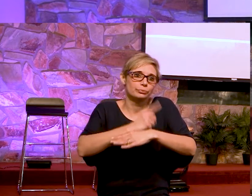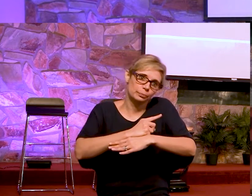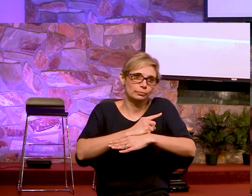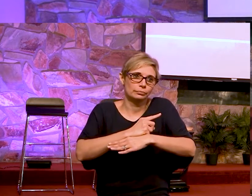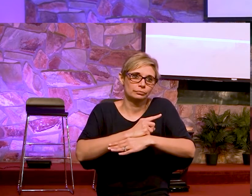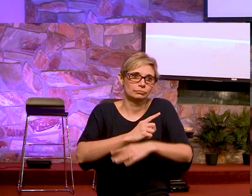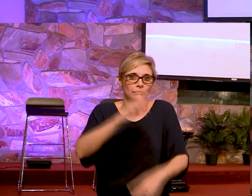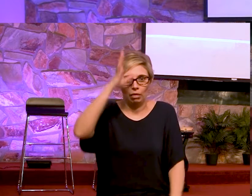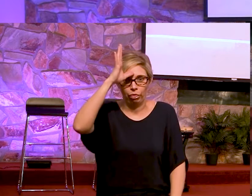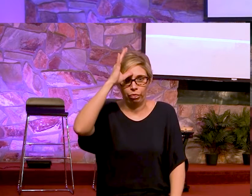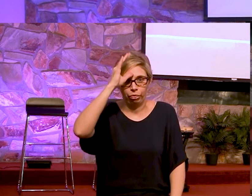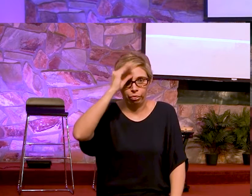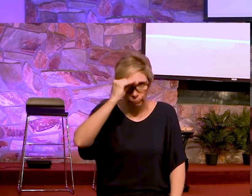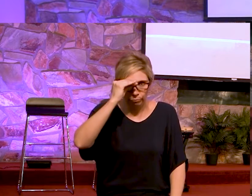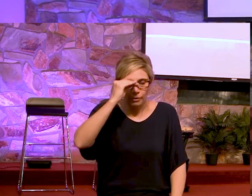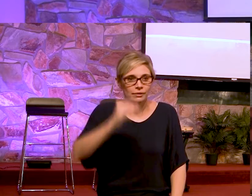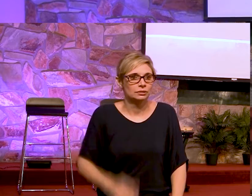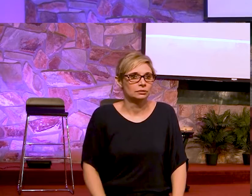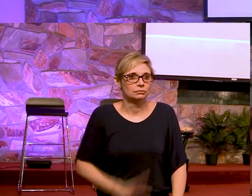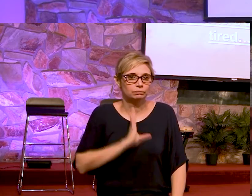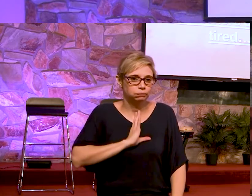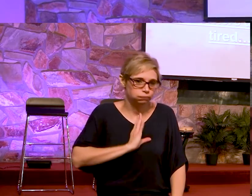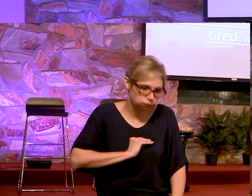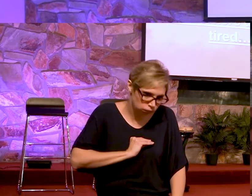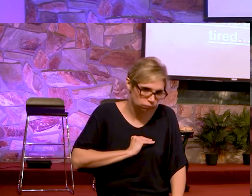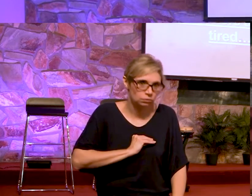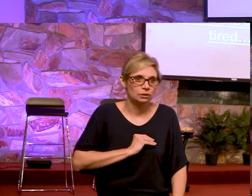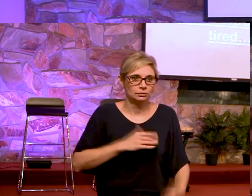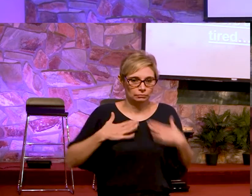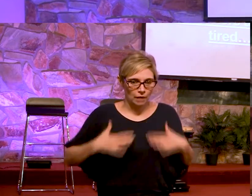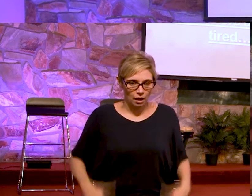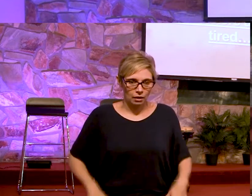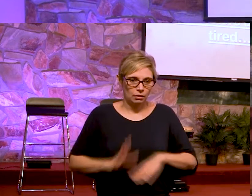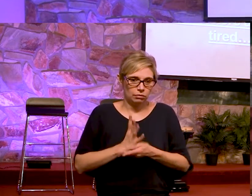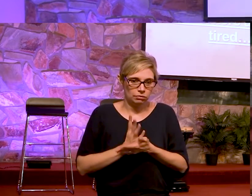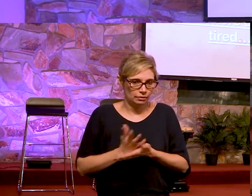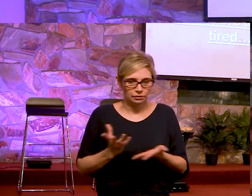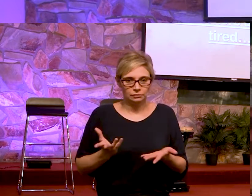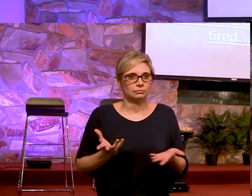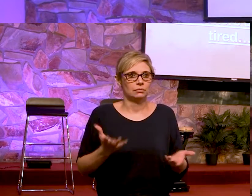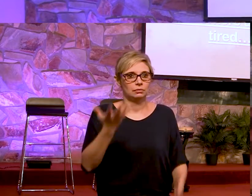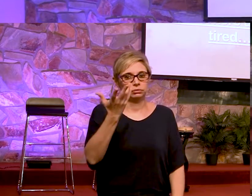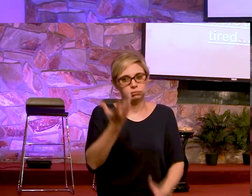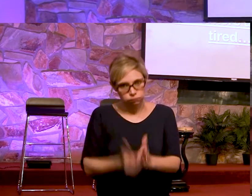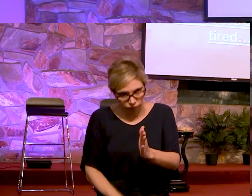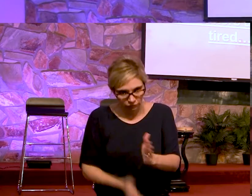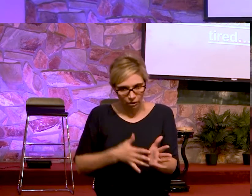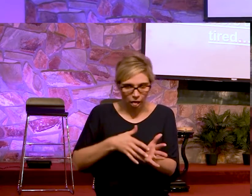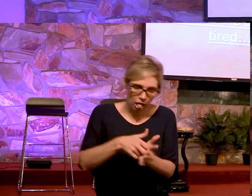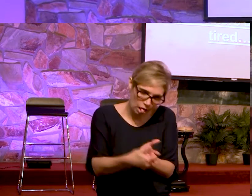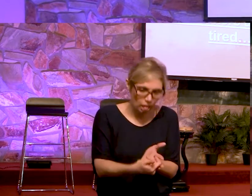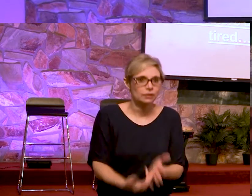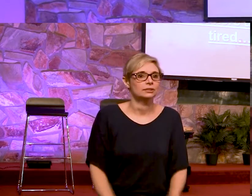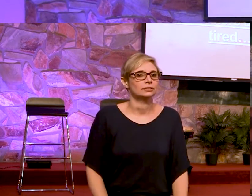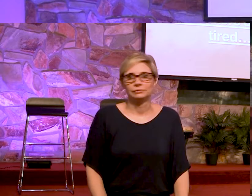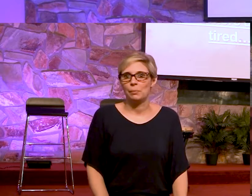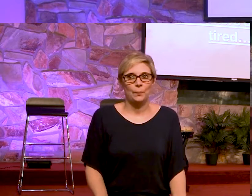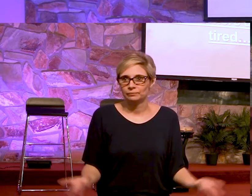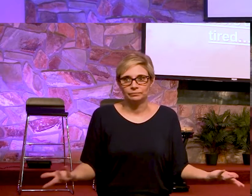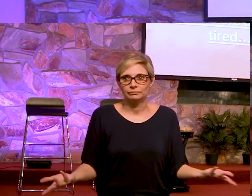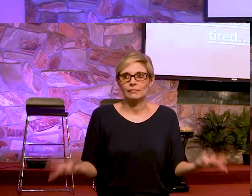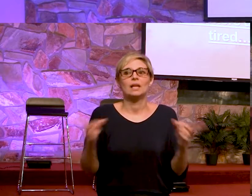You want to give up. Look at verse 10. Then the people of Judah began to complain. Here it is.